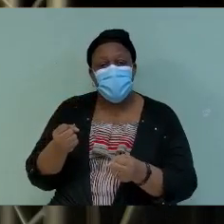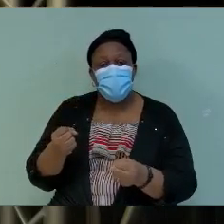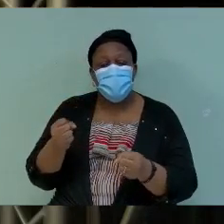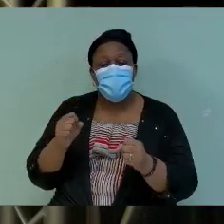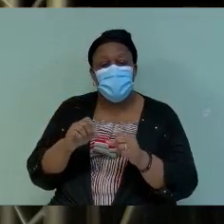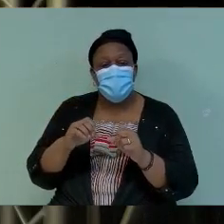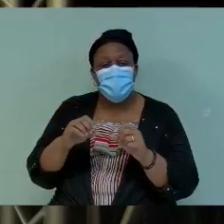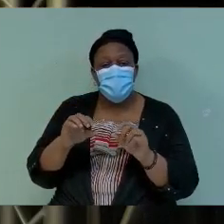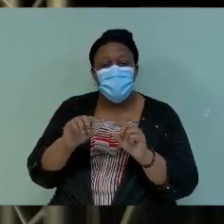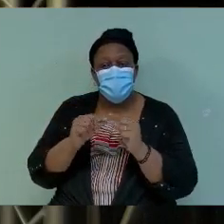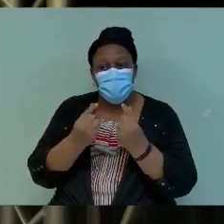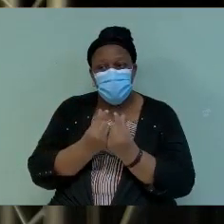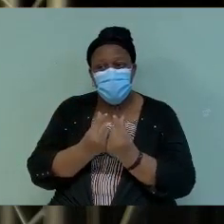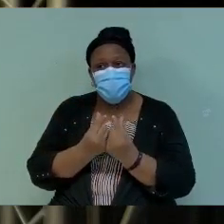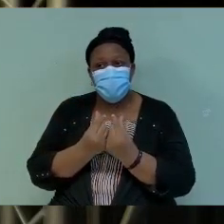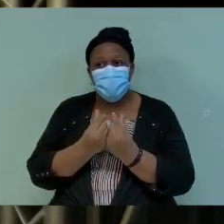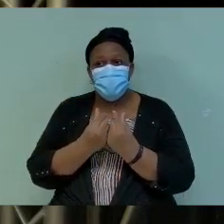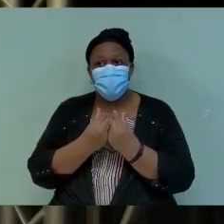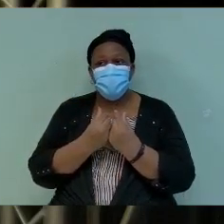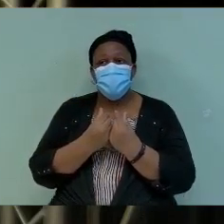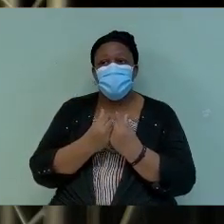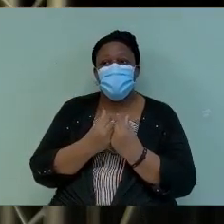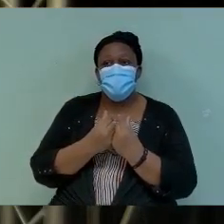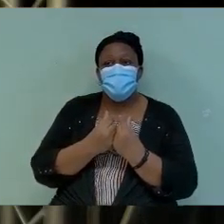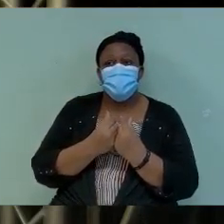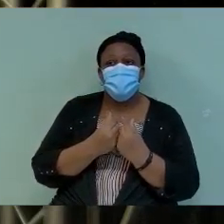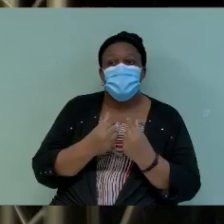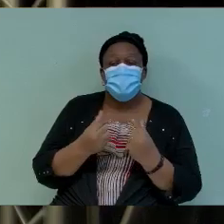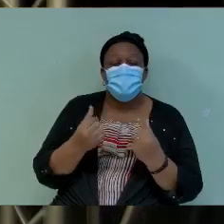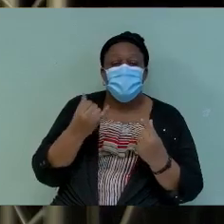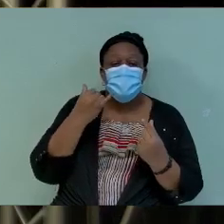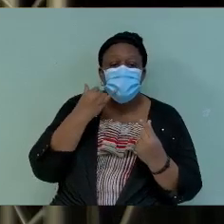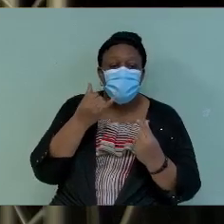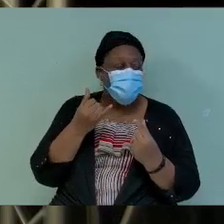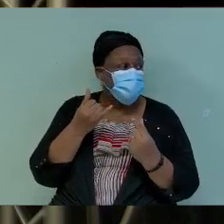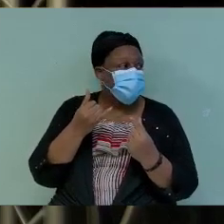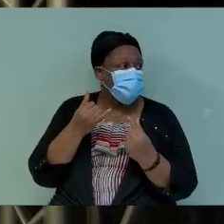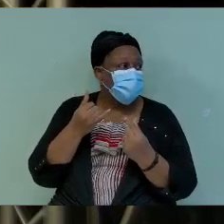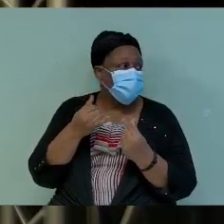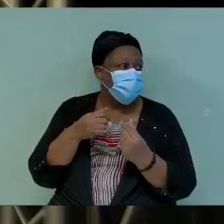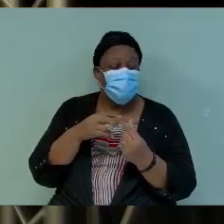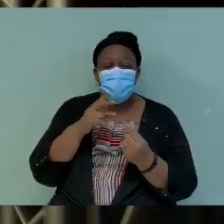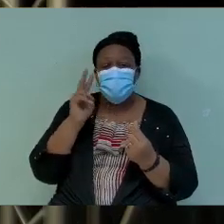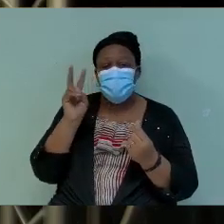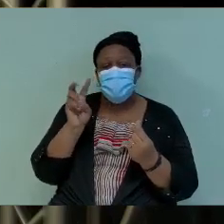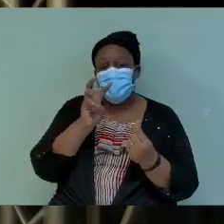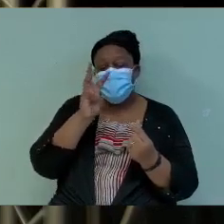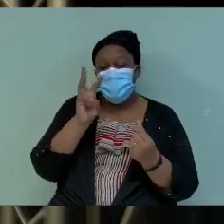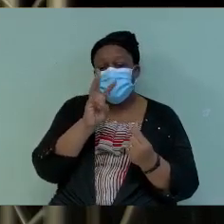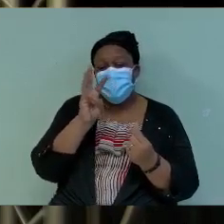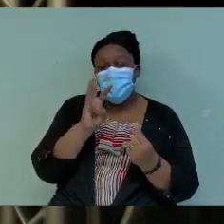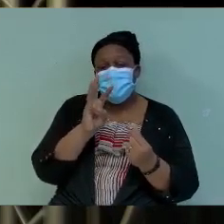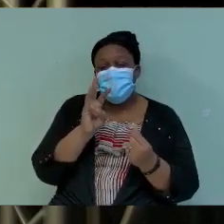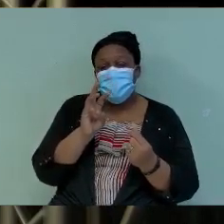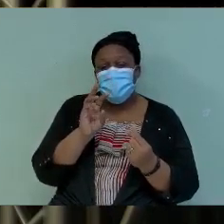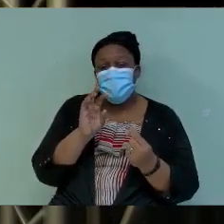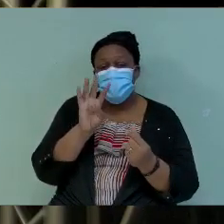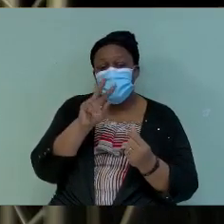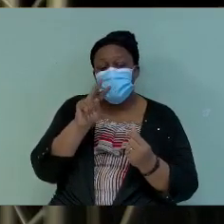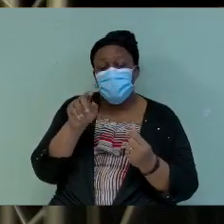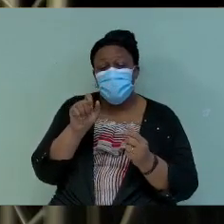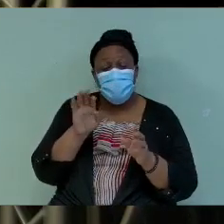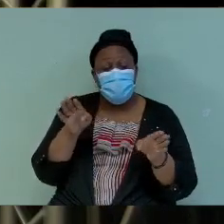day has been coinciding with the Wednesdays, 24 hours lockdown days, they continue to